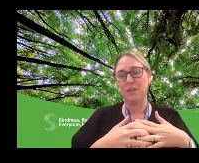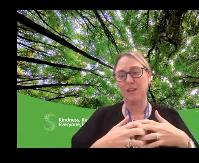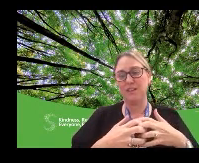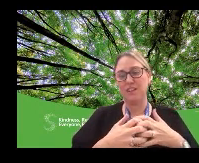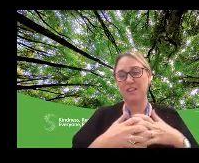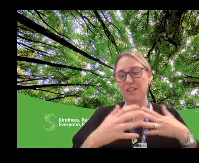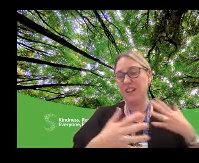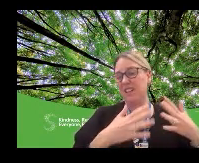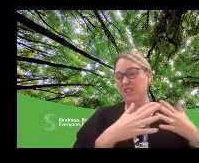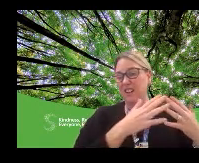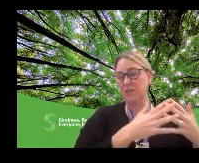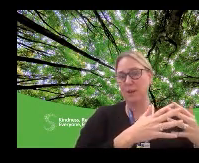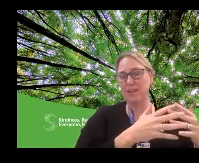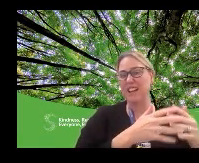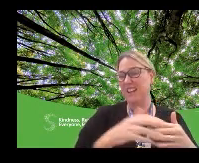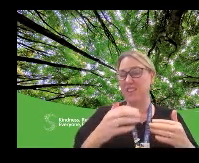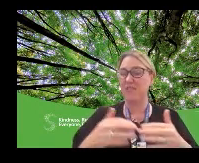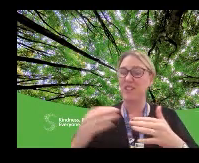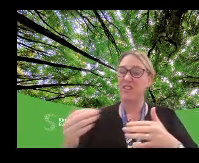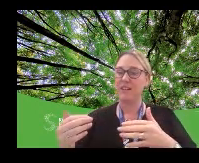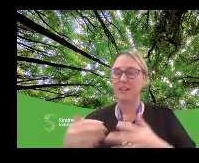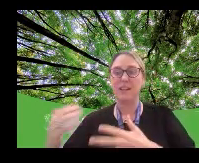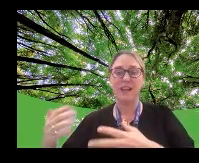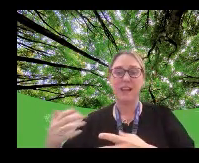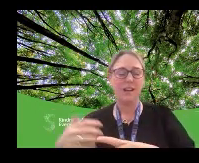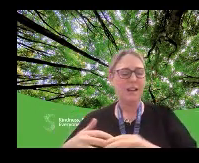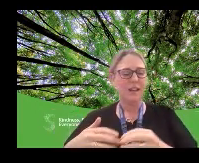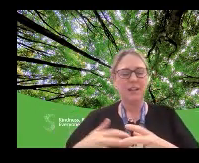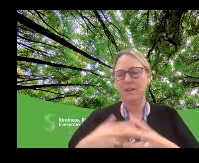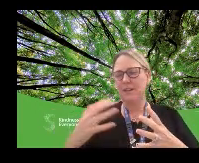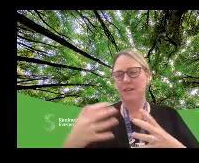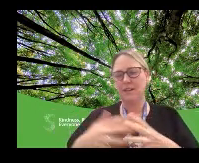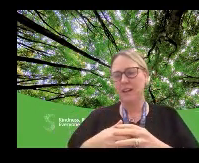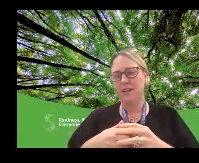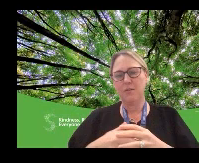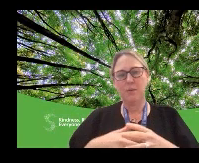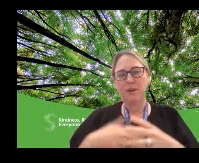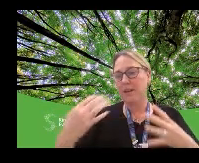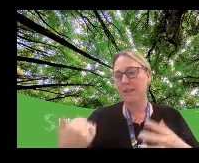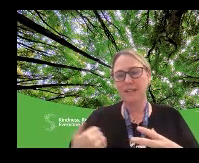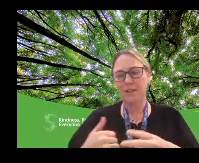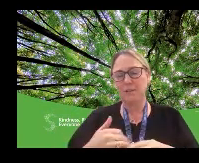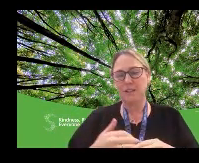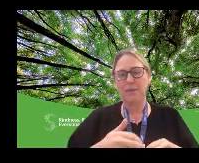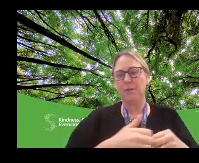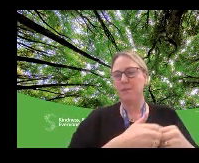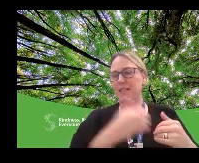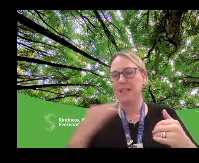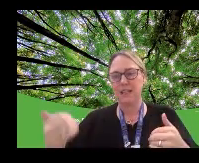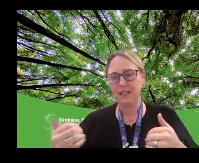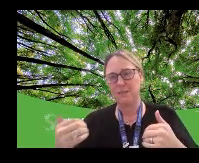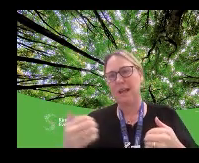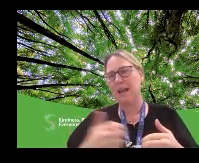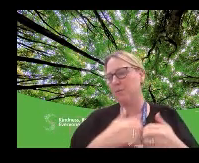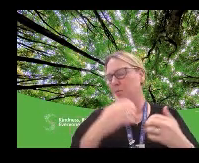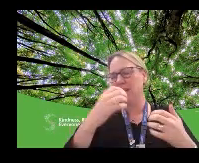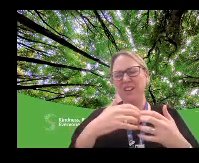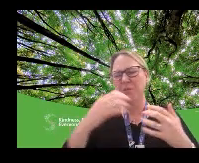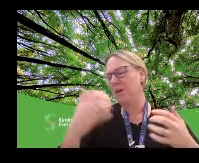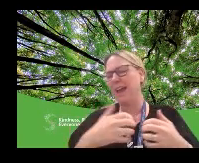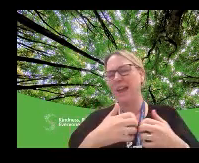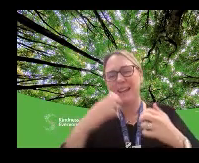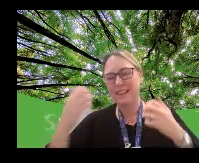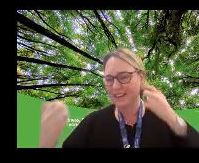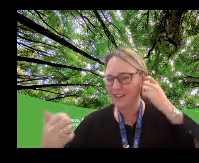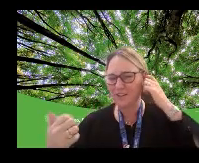basis with a young person that knows that they do X, Y, and Z, and the result is that they, that they're by knowing exactly what's going to happen and me sticking to the plan